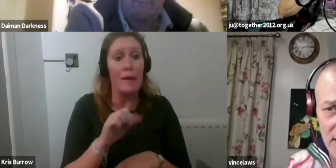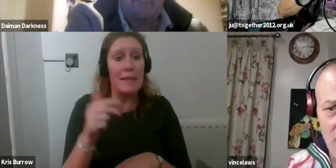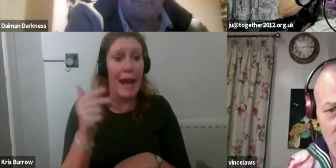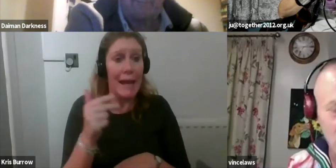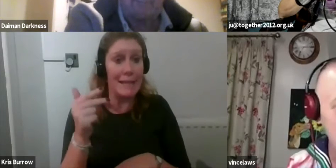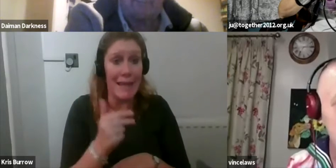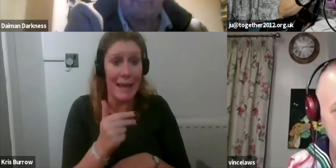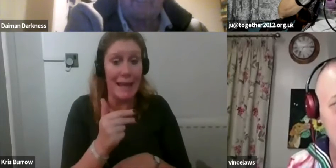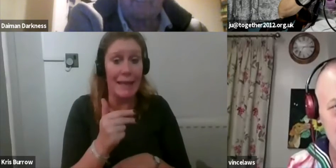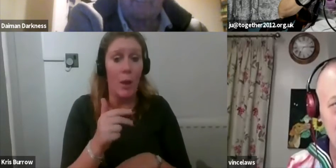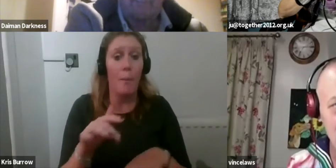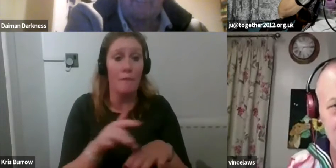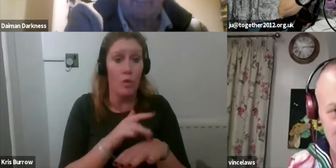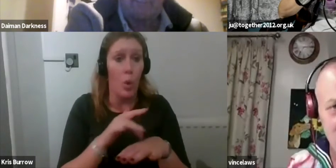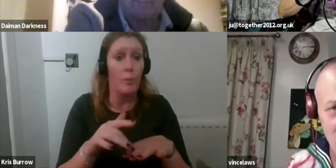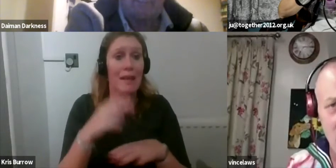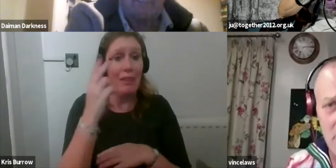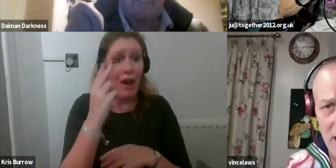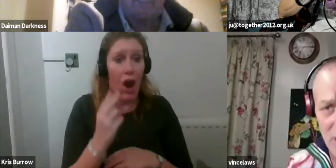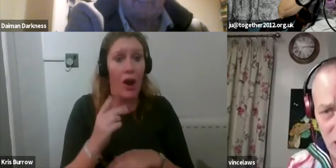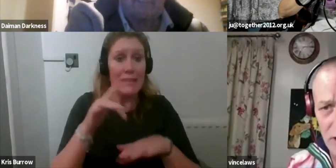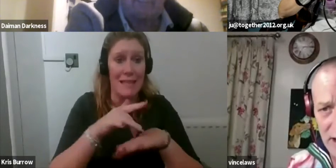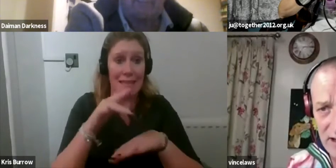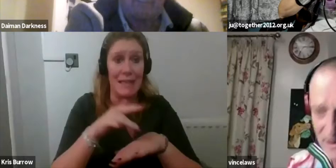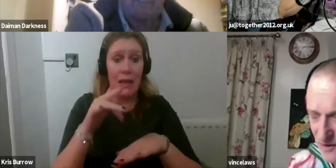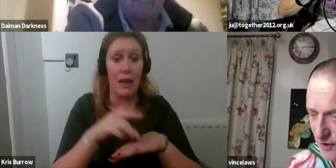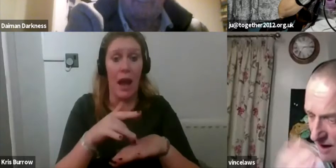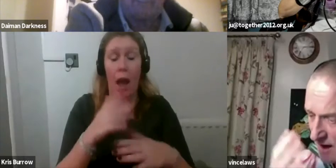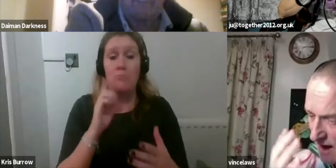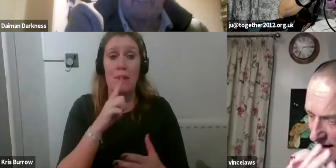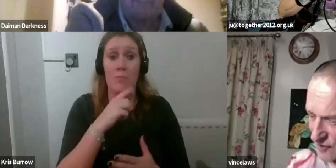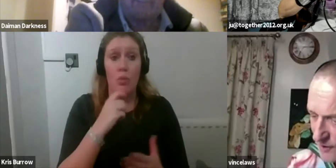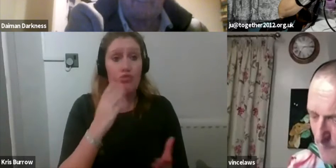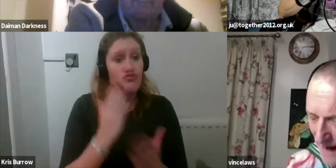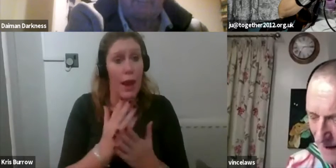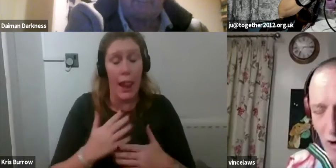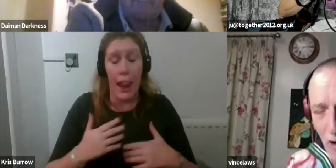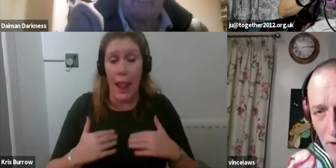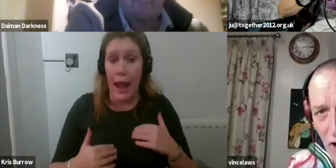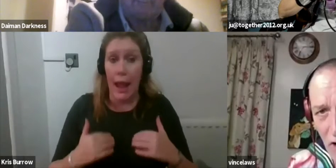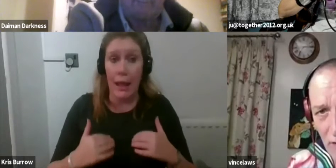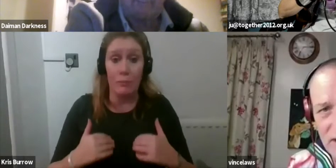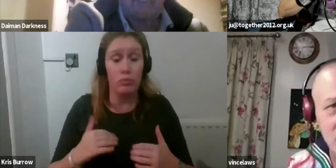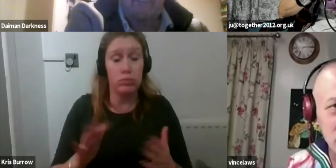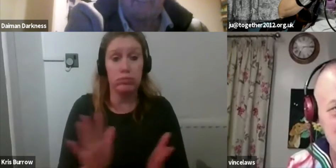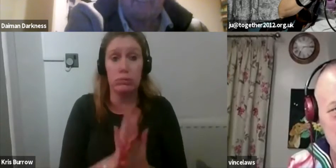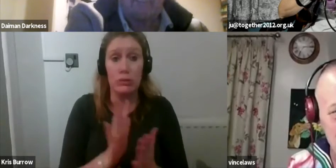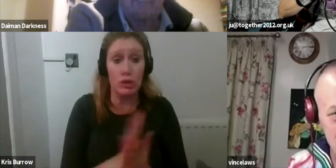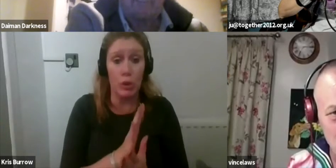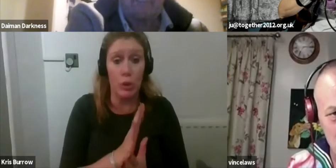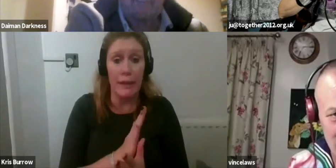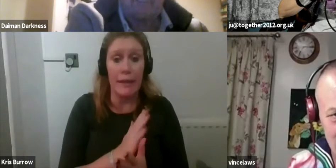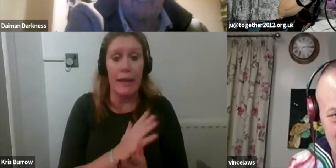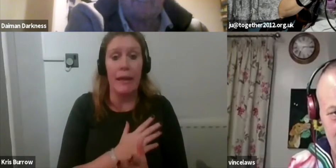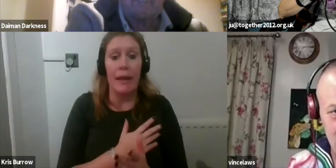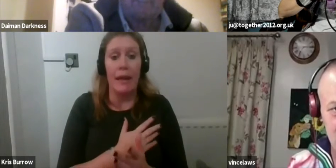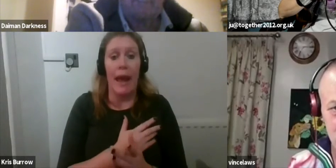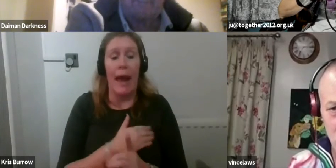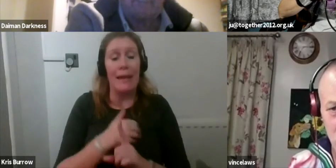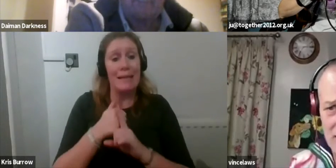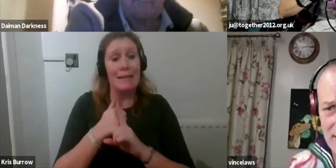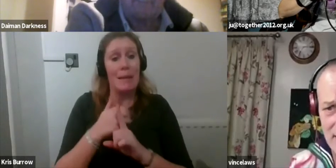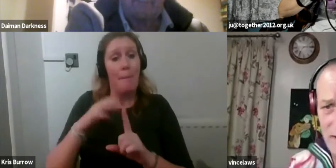putting it on, and people really enjoyed it. It's got a backbone of disability rights protest.